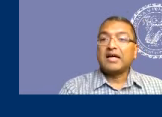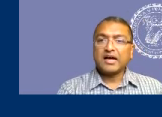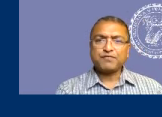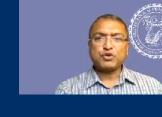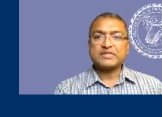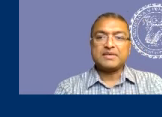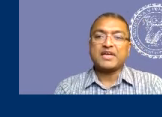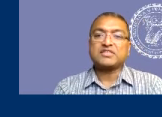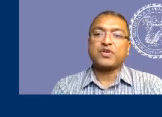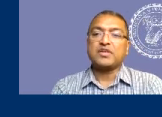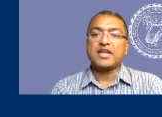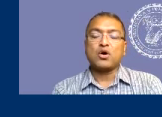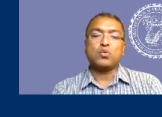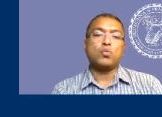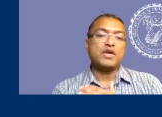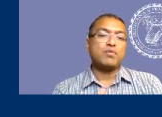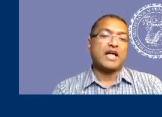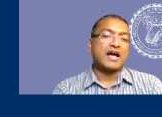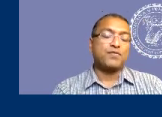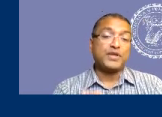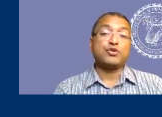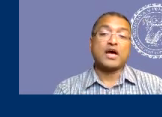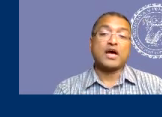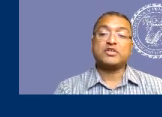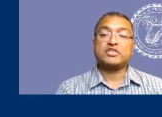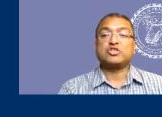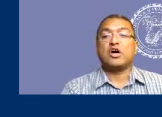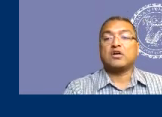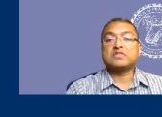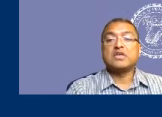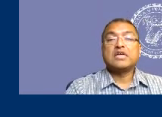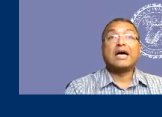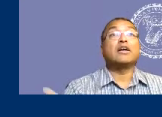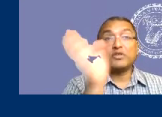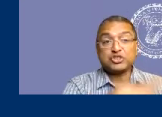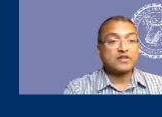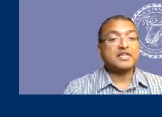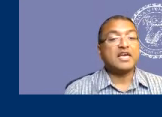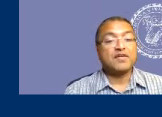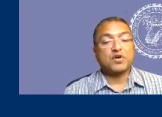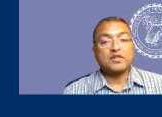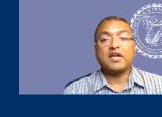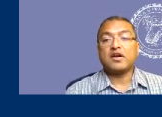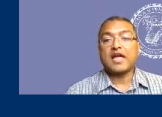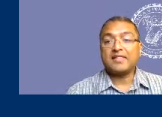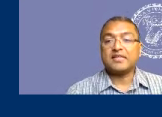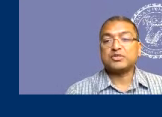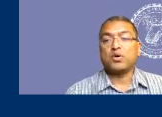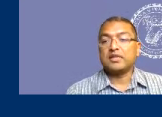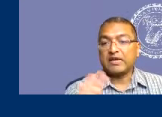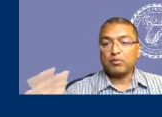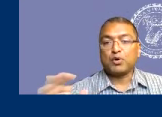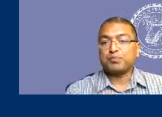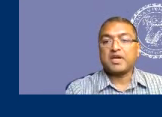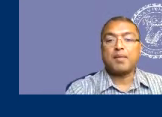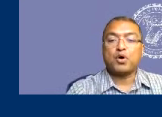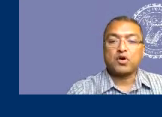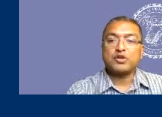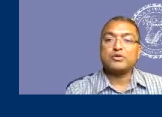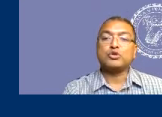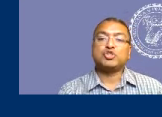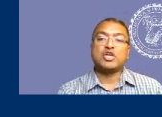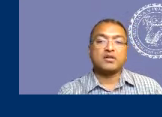uh, if you can see my screen now, we will have, uh, we do have Krish's talks, uh, Krish's talk that he gave earlier and this one, they will both